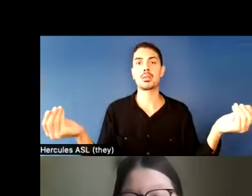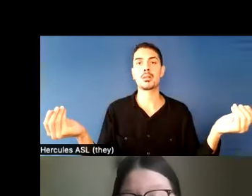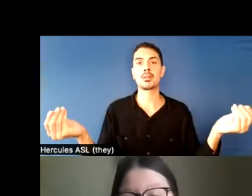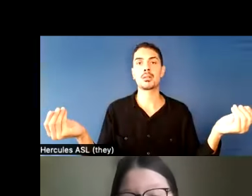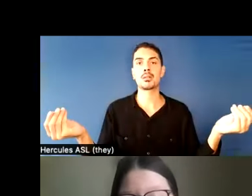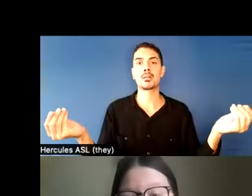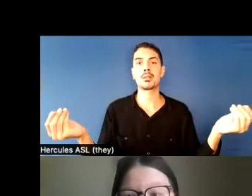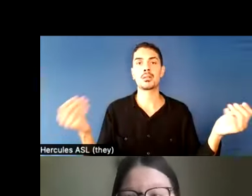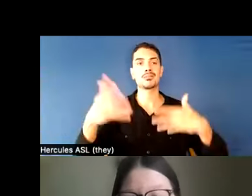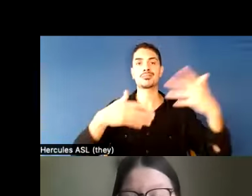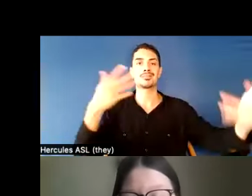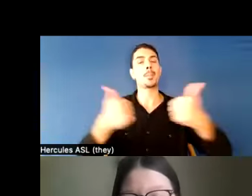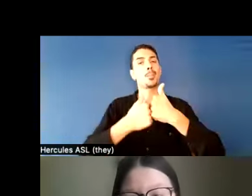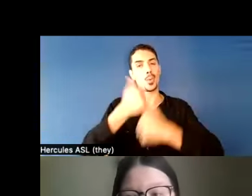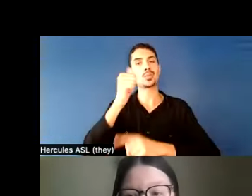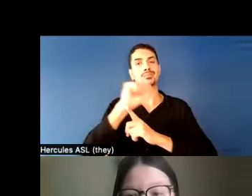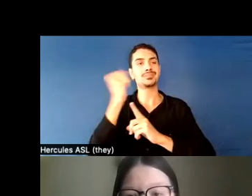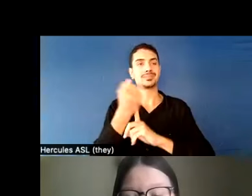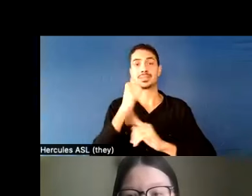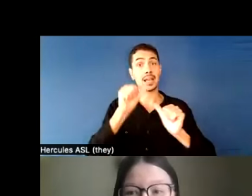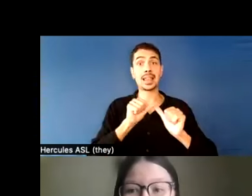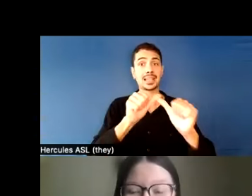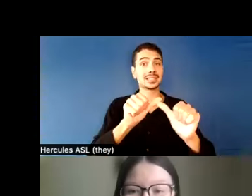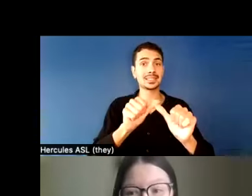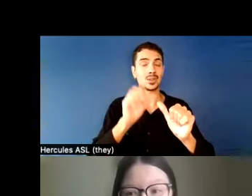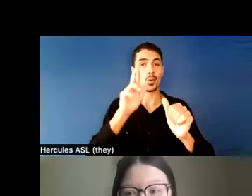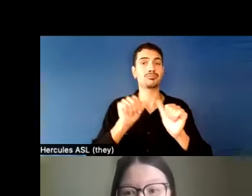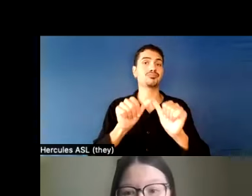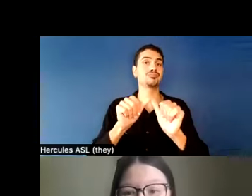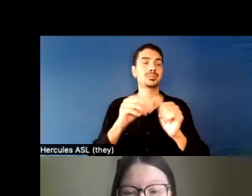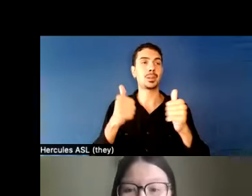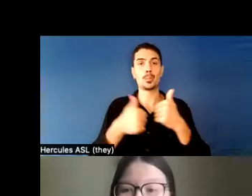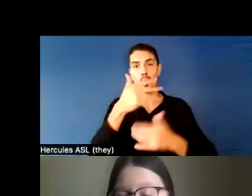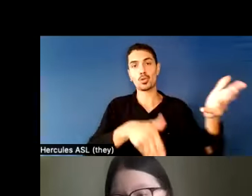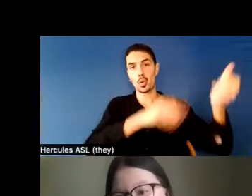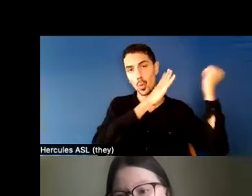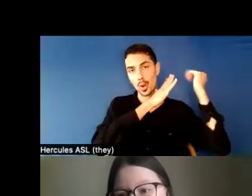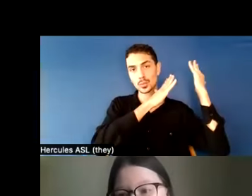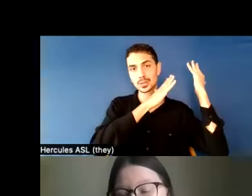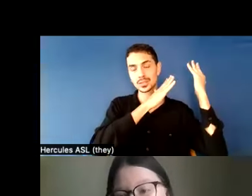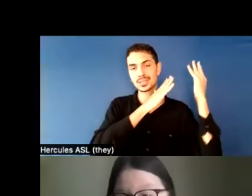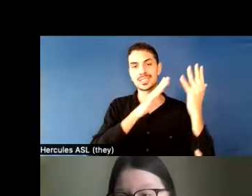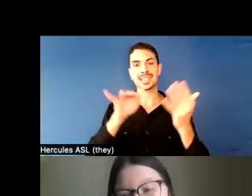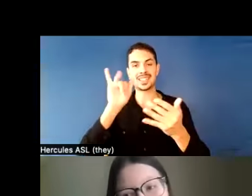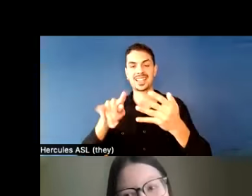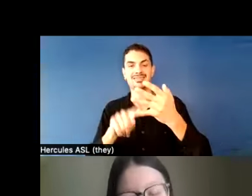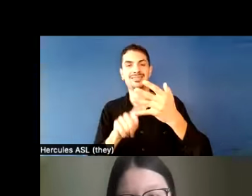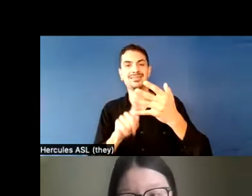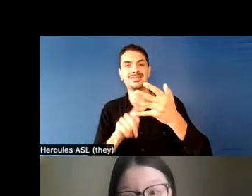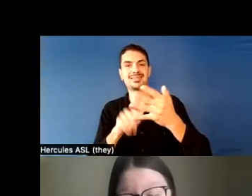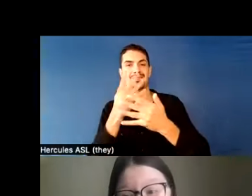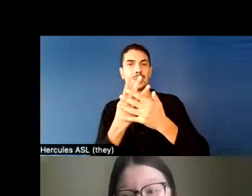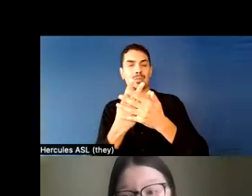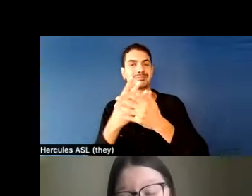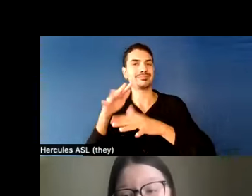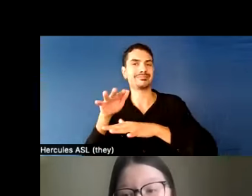really can be an essential component, both to the team as well as if they know more about the earlier stages. It's been found to be